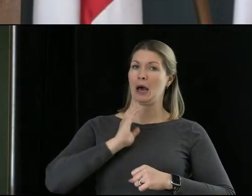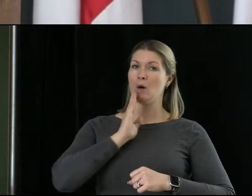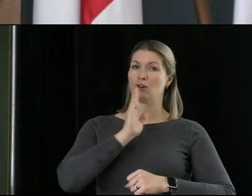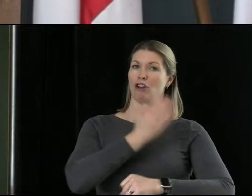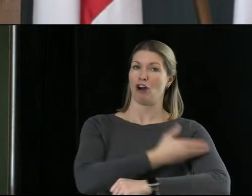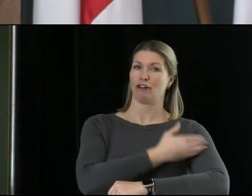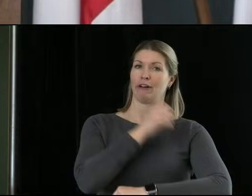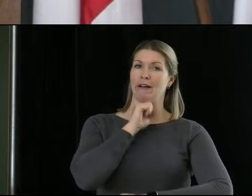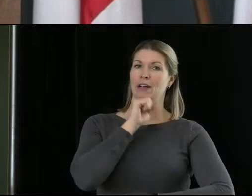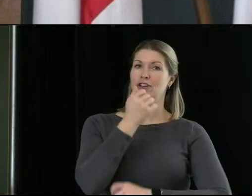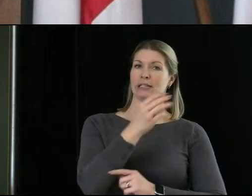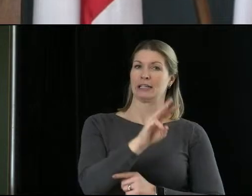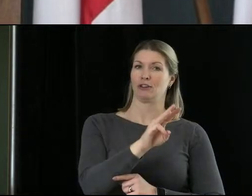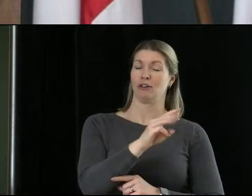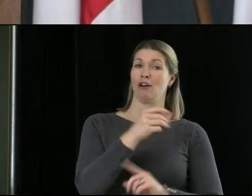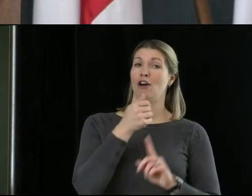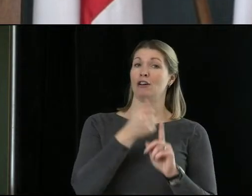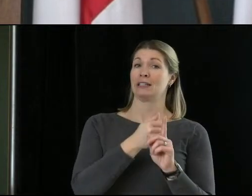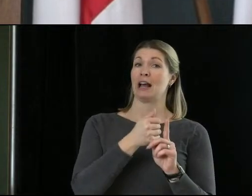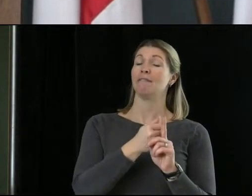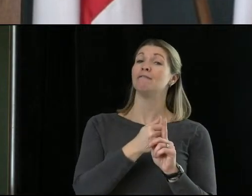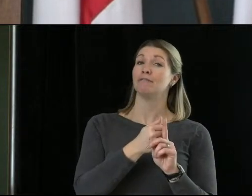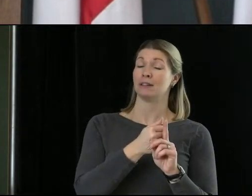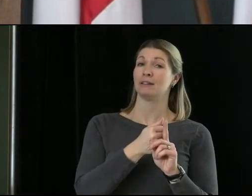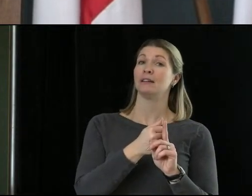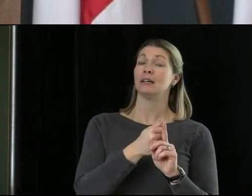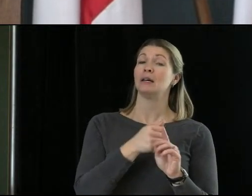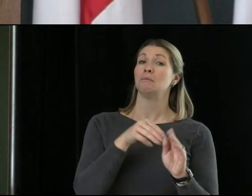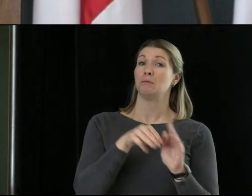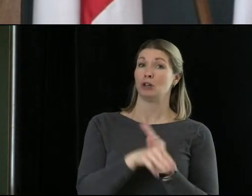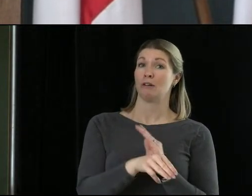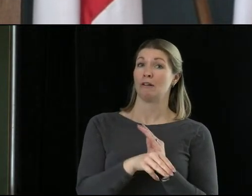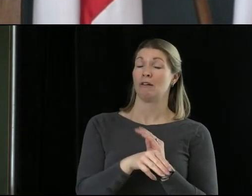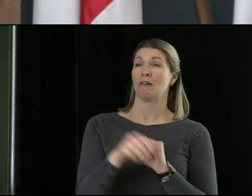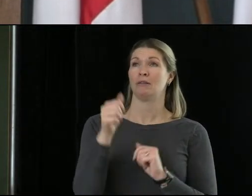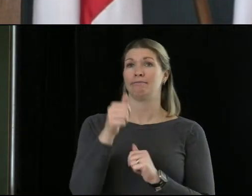victim, and the perpetrator had all the rights.